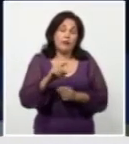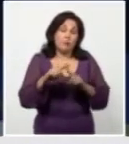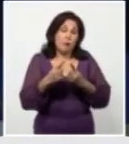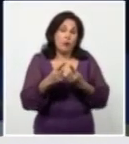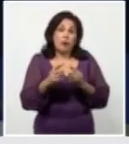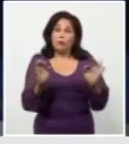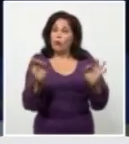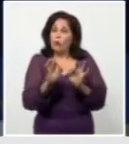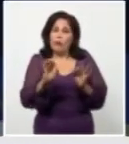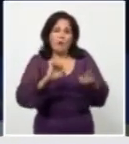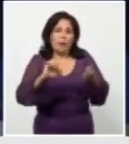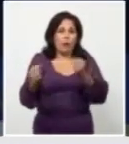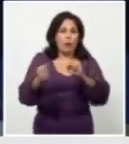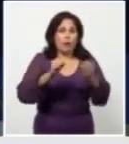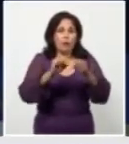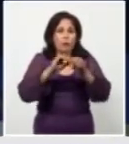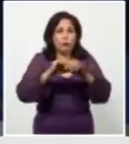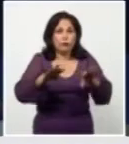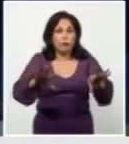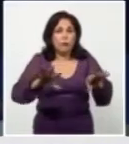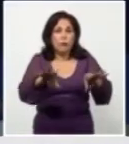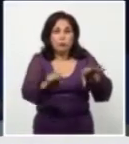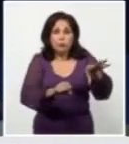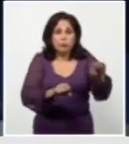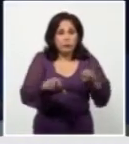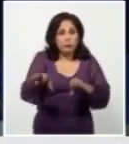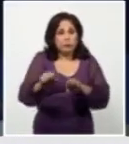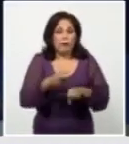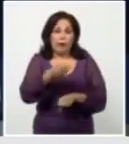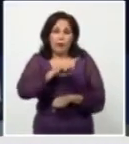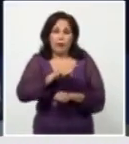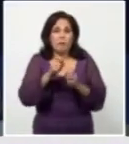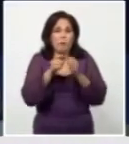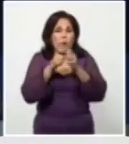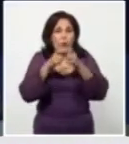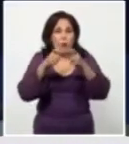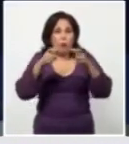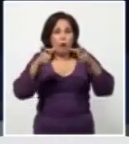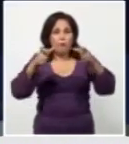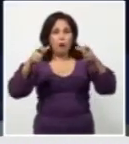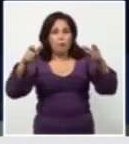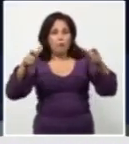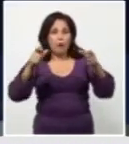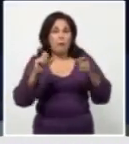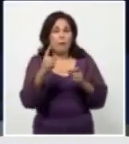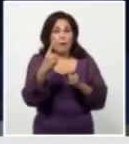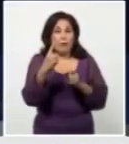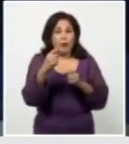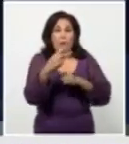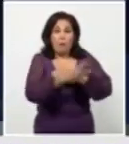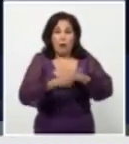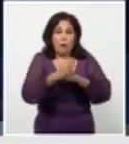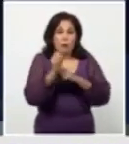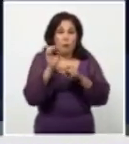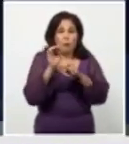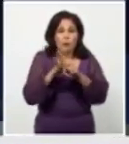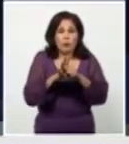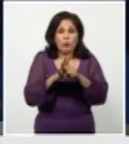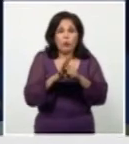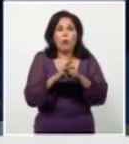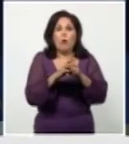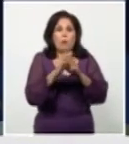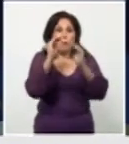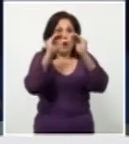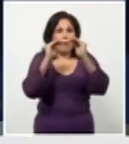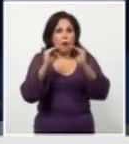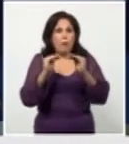its countries with the highest lethality in the world, included among